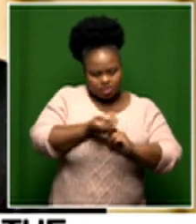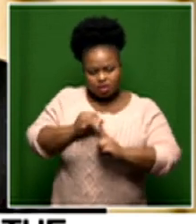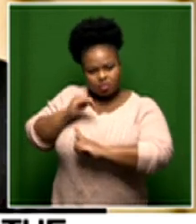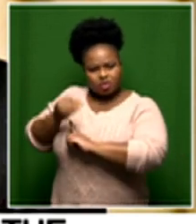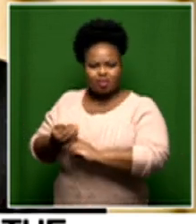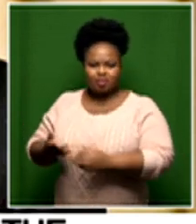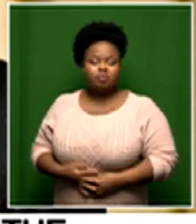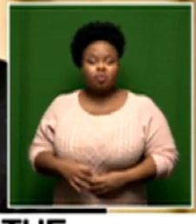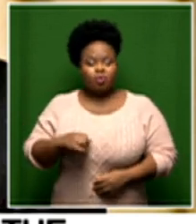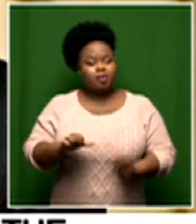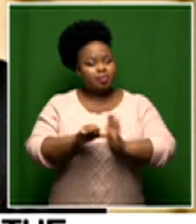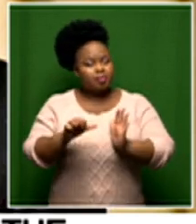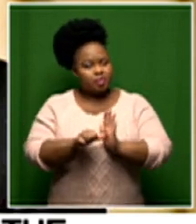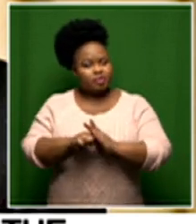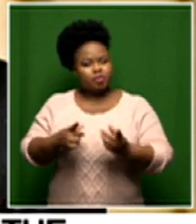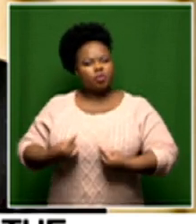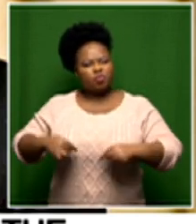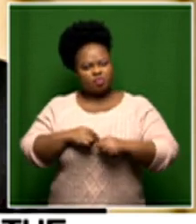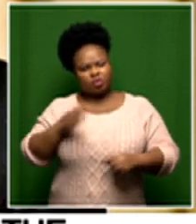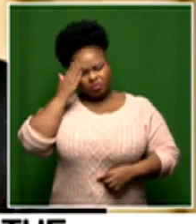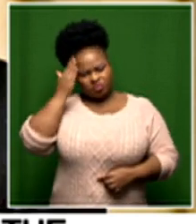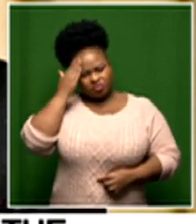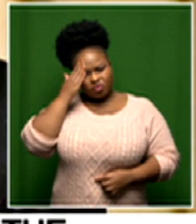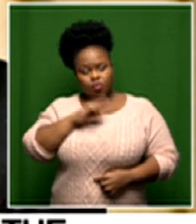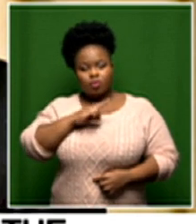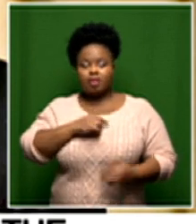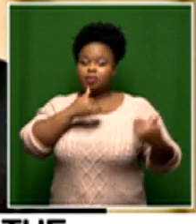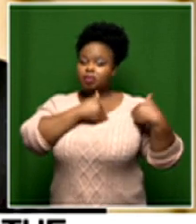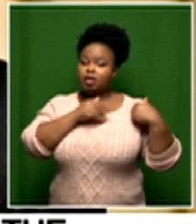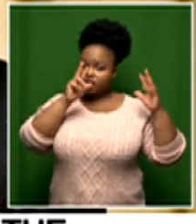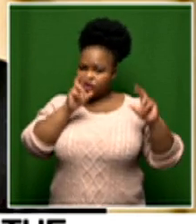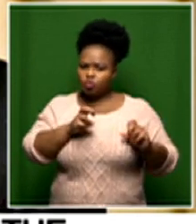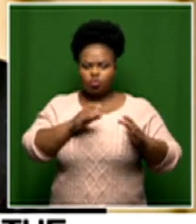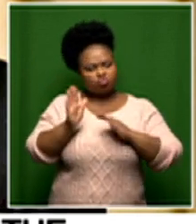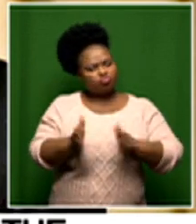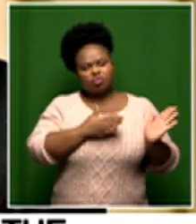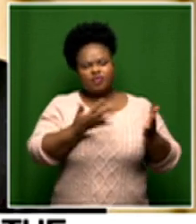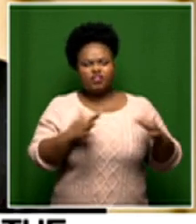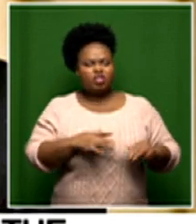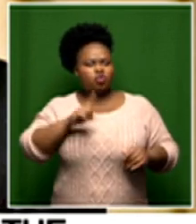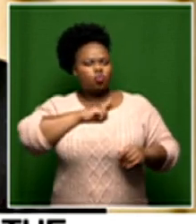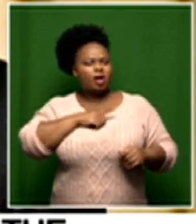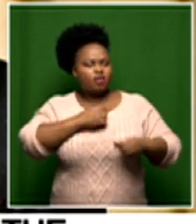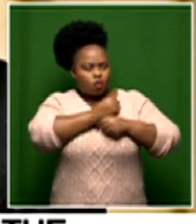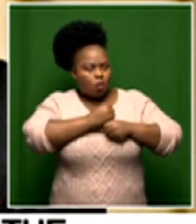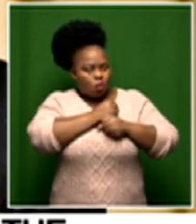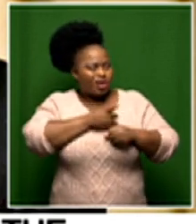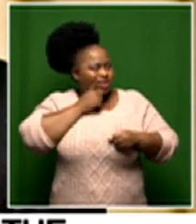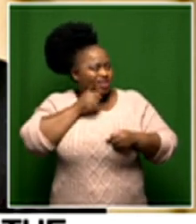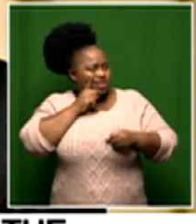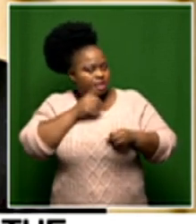important for us to also indicate that a lot of safety issues have been dealt with through the trials, and in the